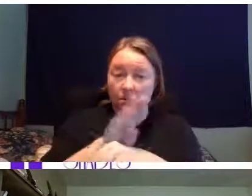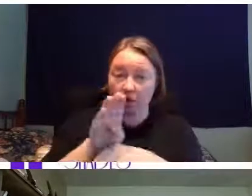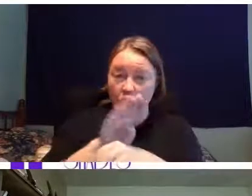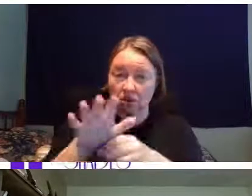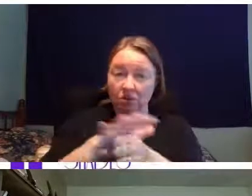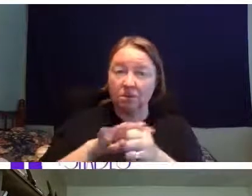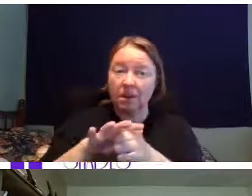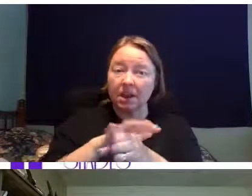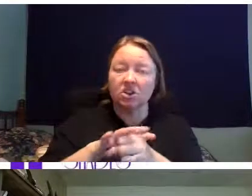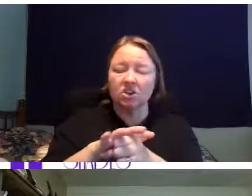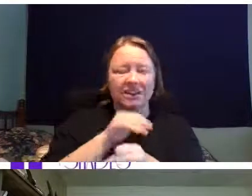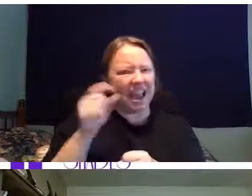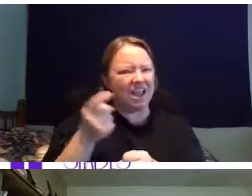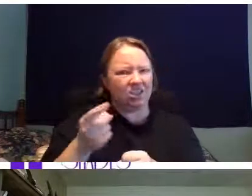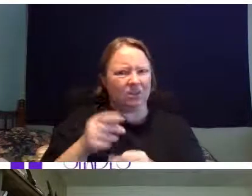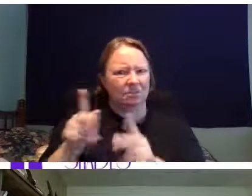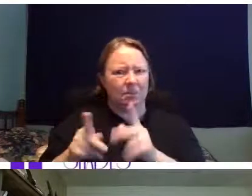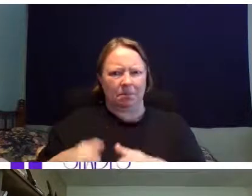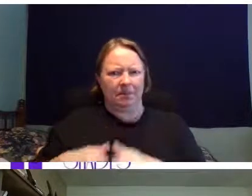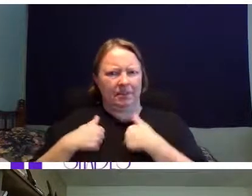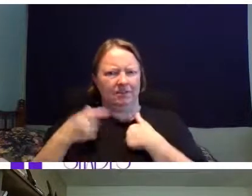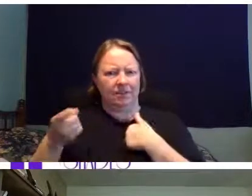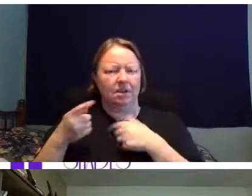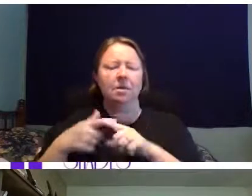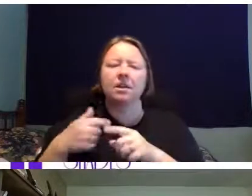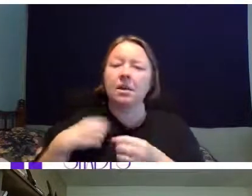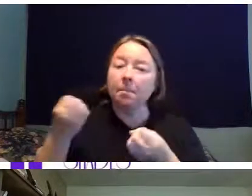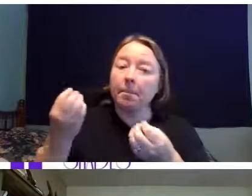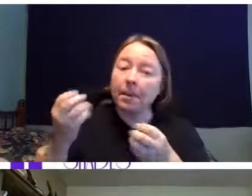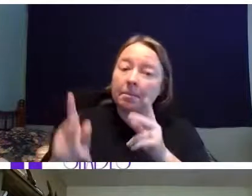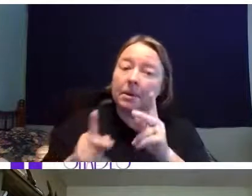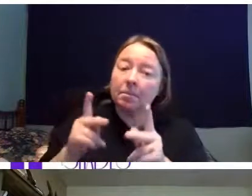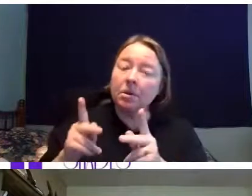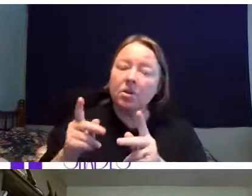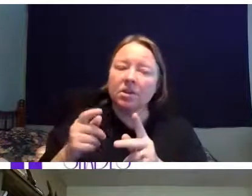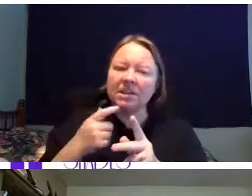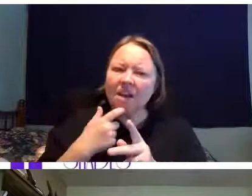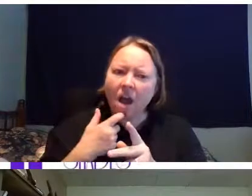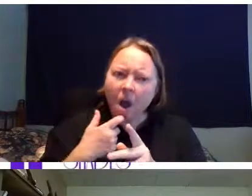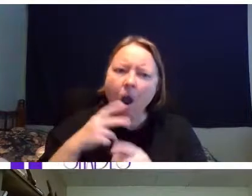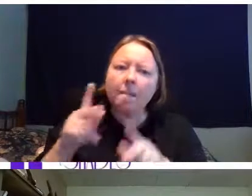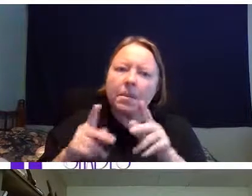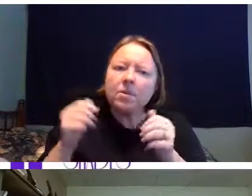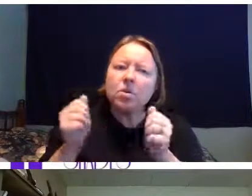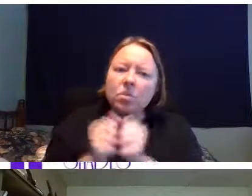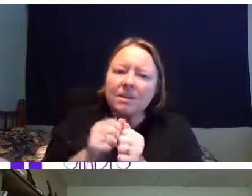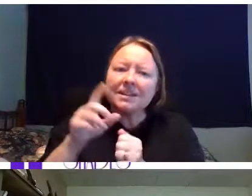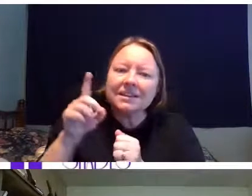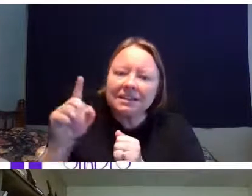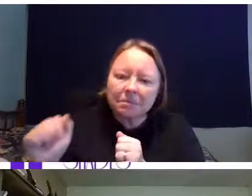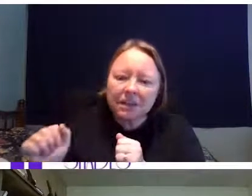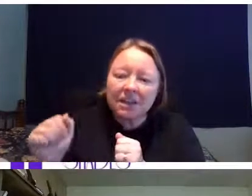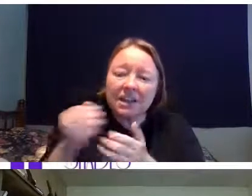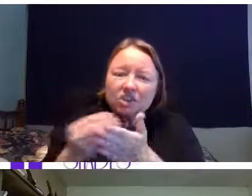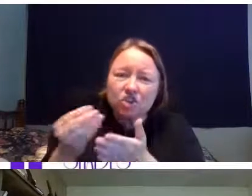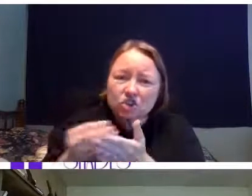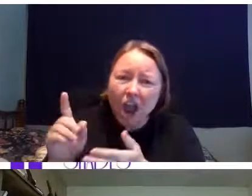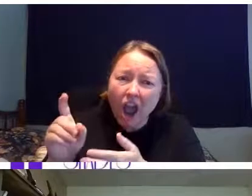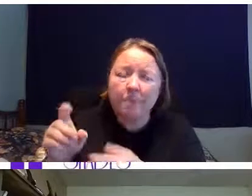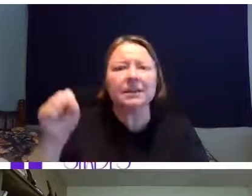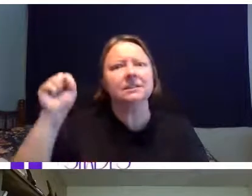not just, personal spaces. There are many of us, I think that, people say, oh, people with disabilities shop.